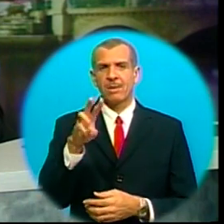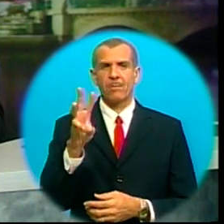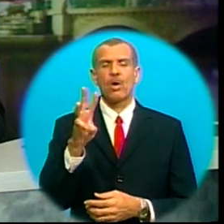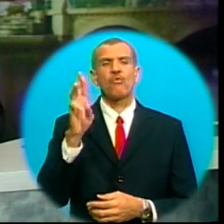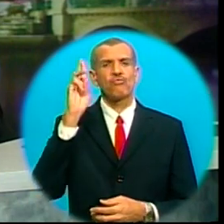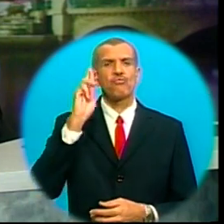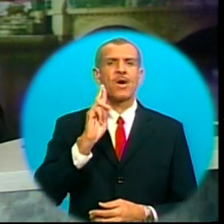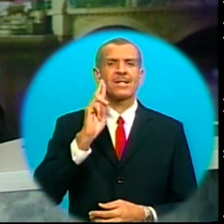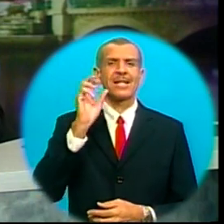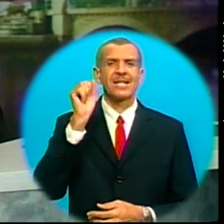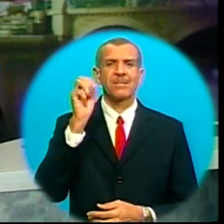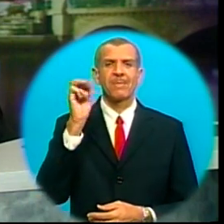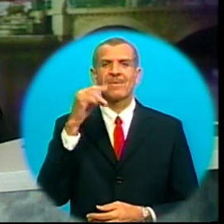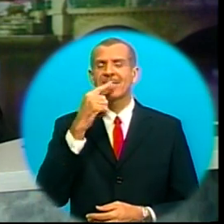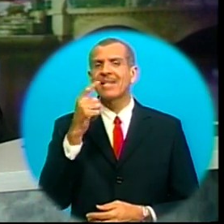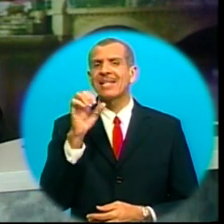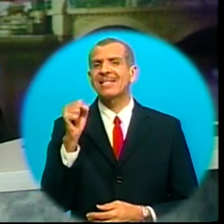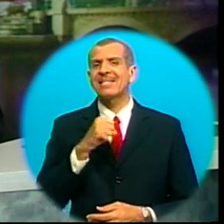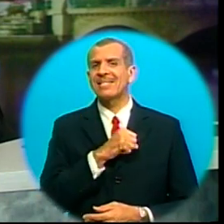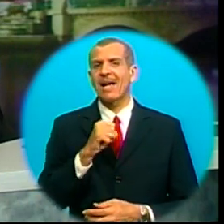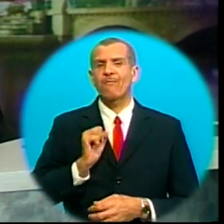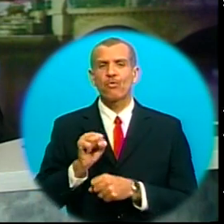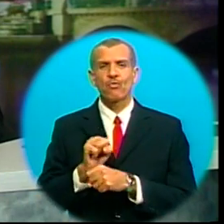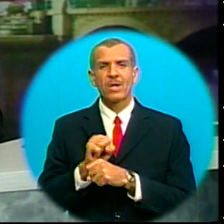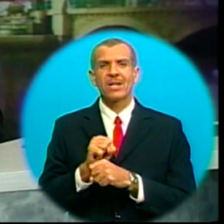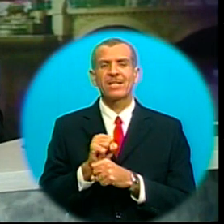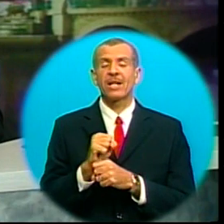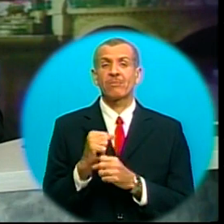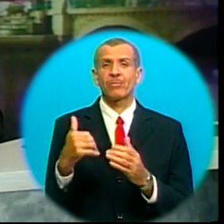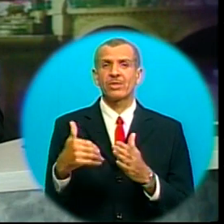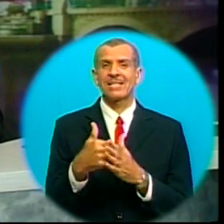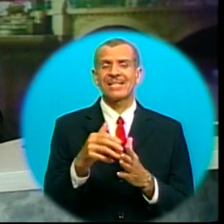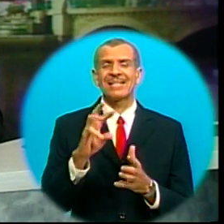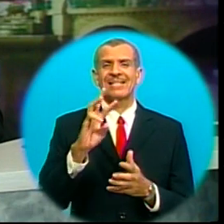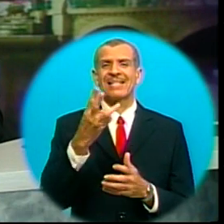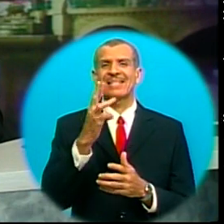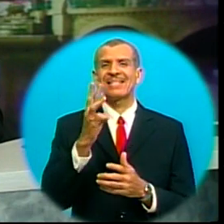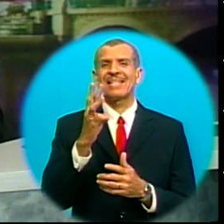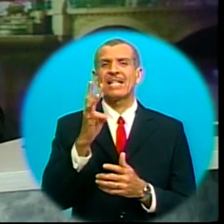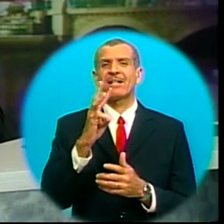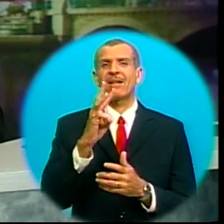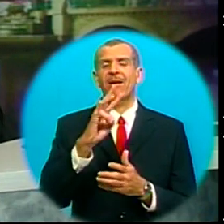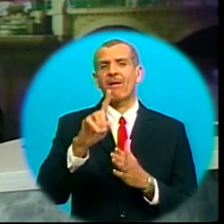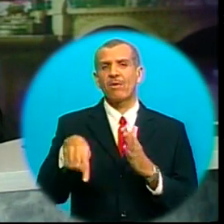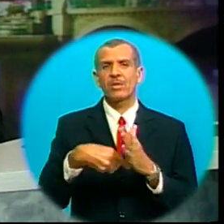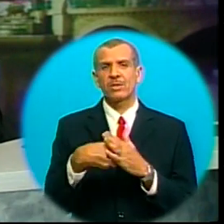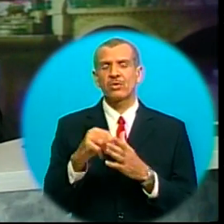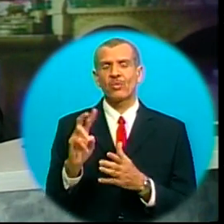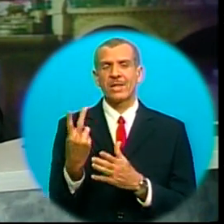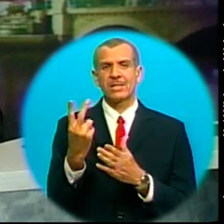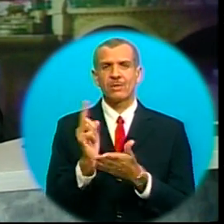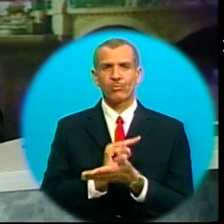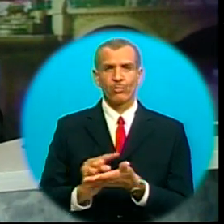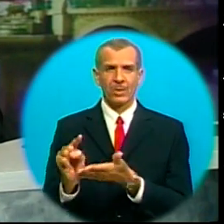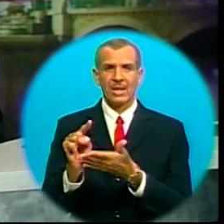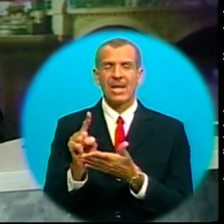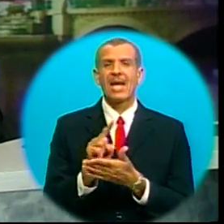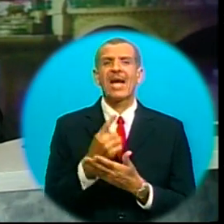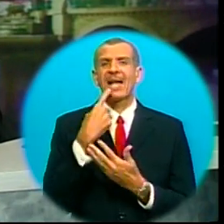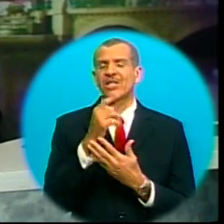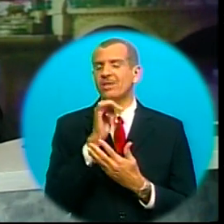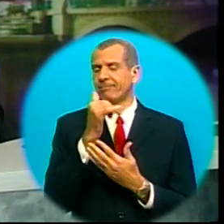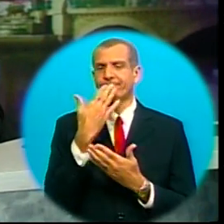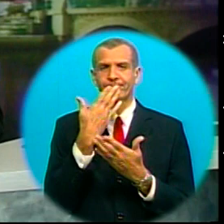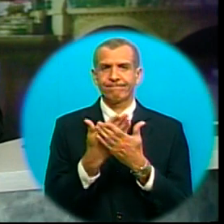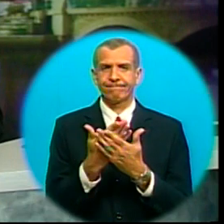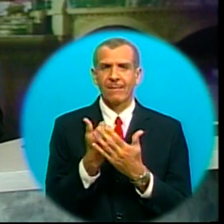Smith, says the staff at the tower are now working as many as 16 double shifts per week. Describing the situation as